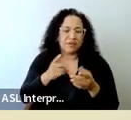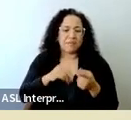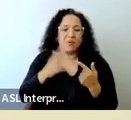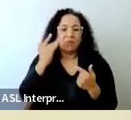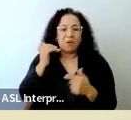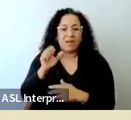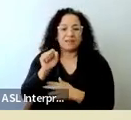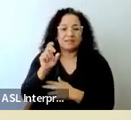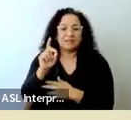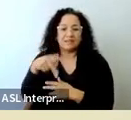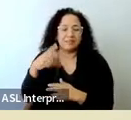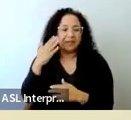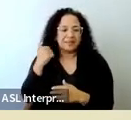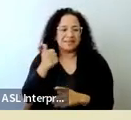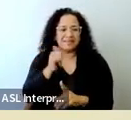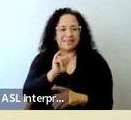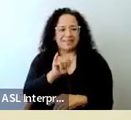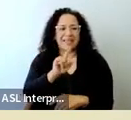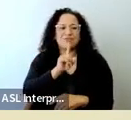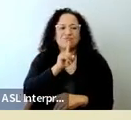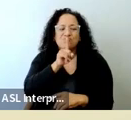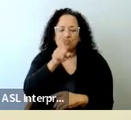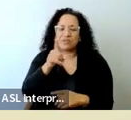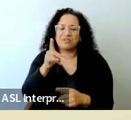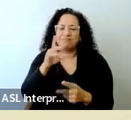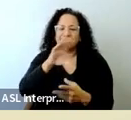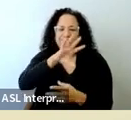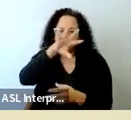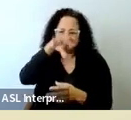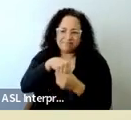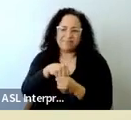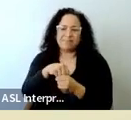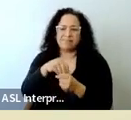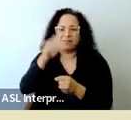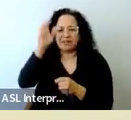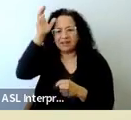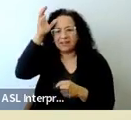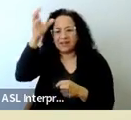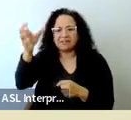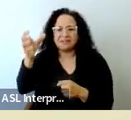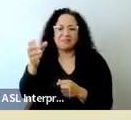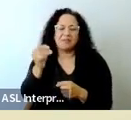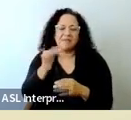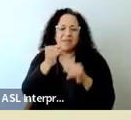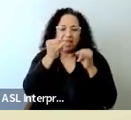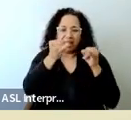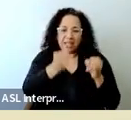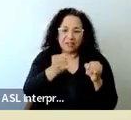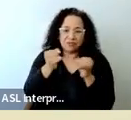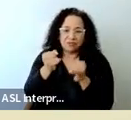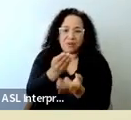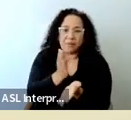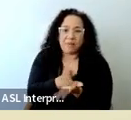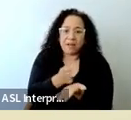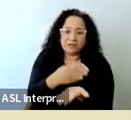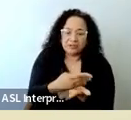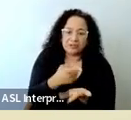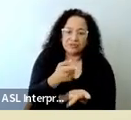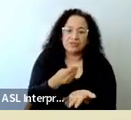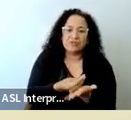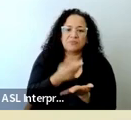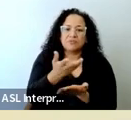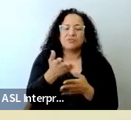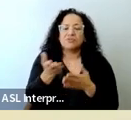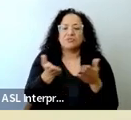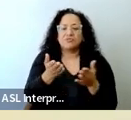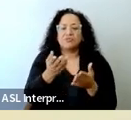generally the accepted term is because that really melds the concept, the nuts and bolts of an individual budget from which you purchase your services and